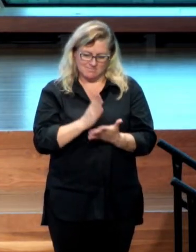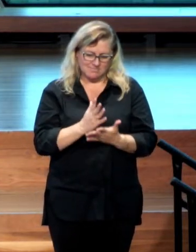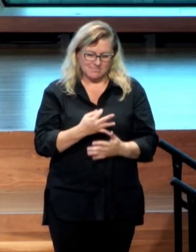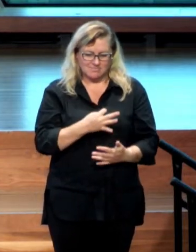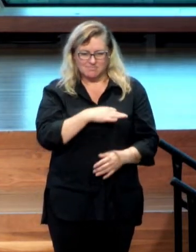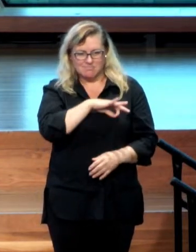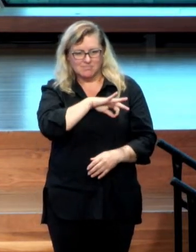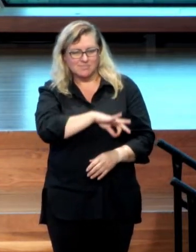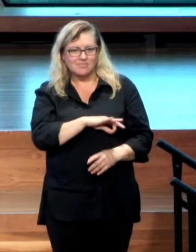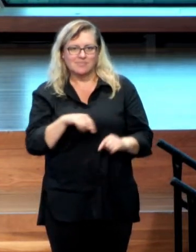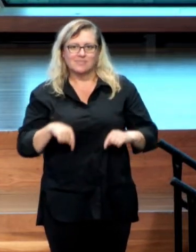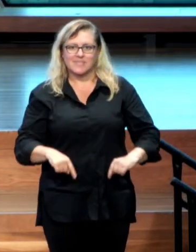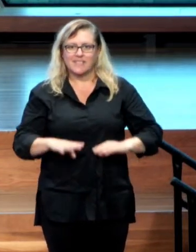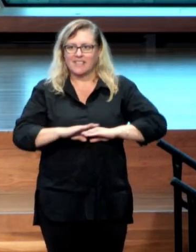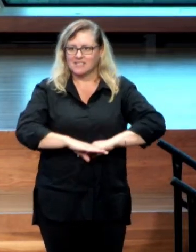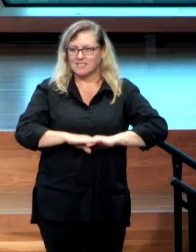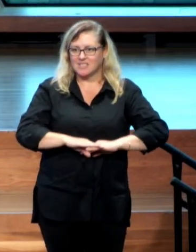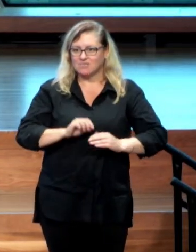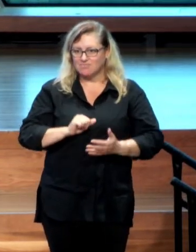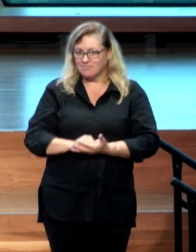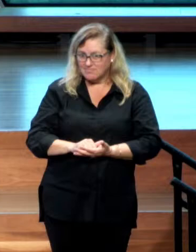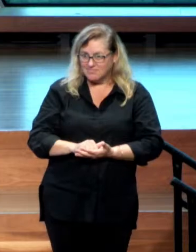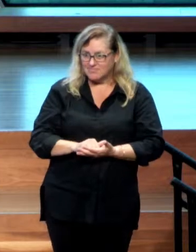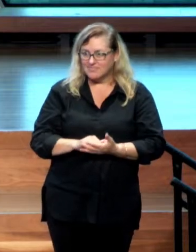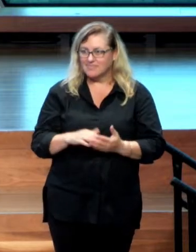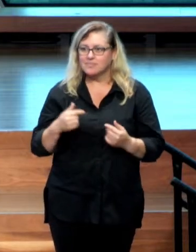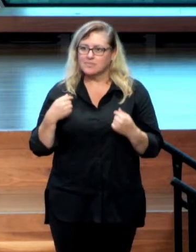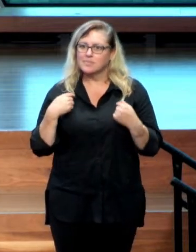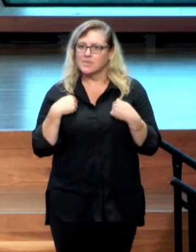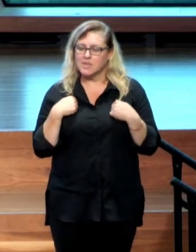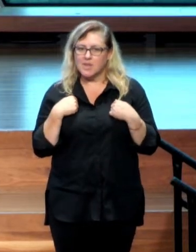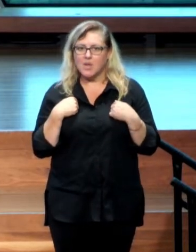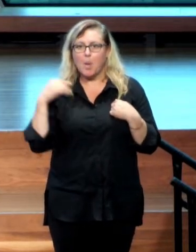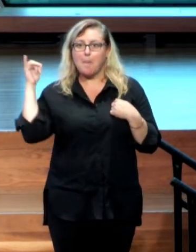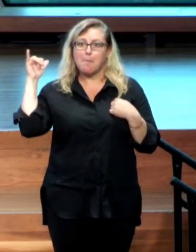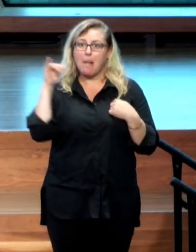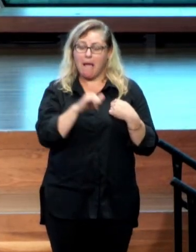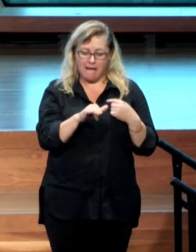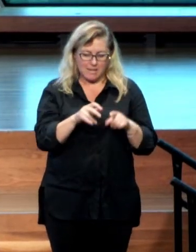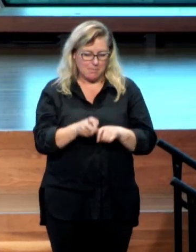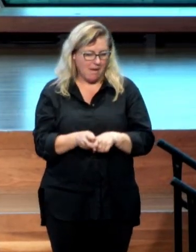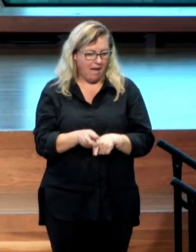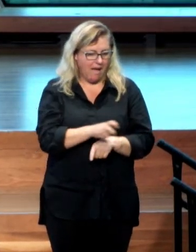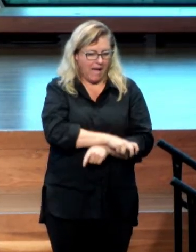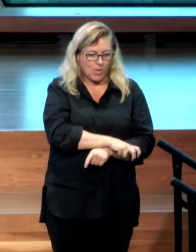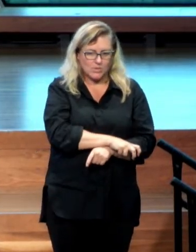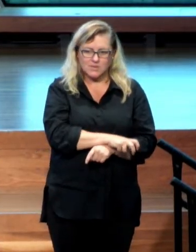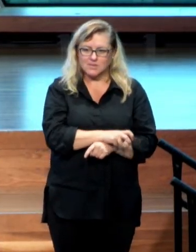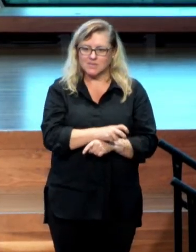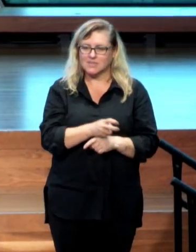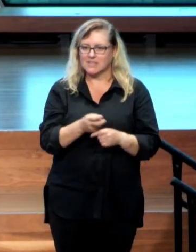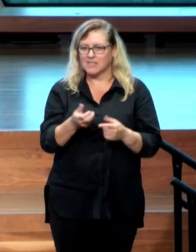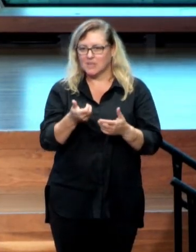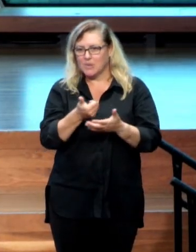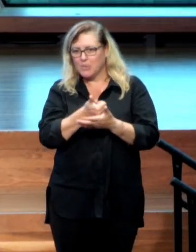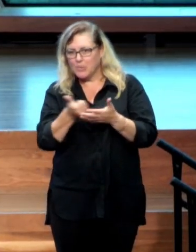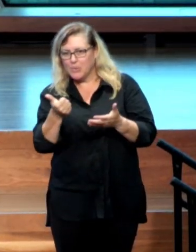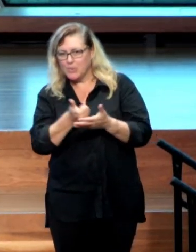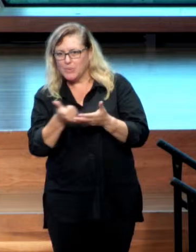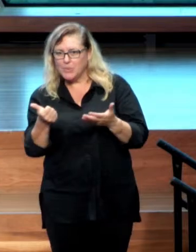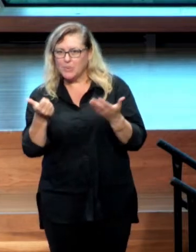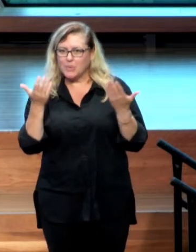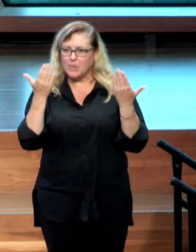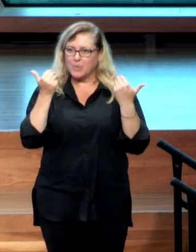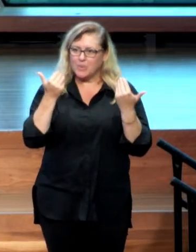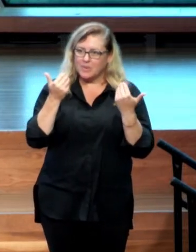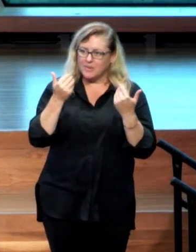being on this land, hey? I stepped off the plane, and normally welcomes these days, it happens just a few hours